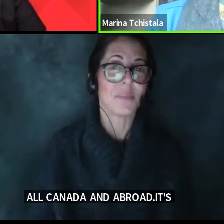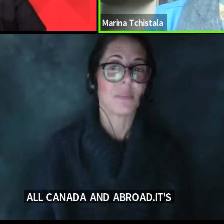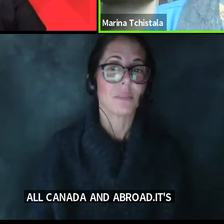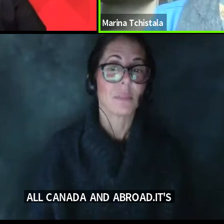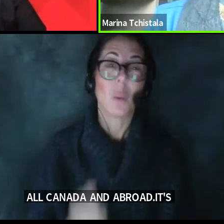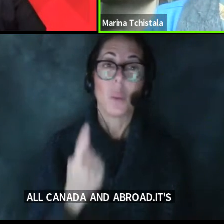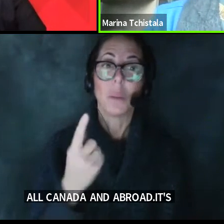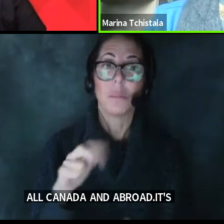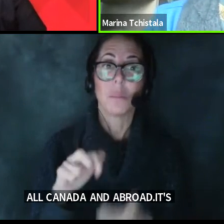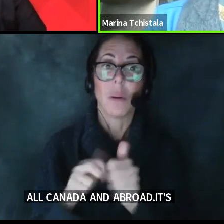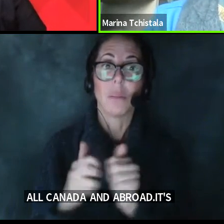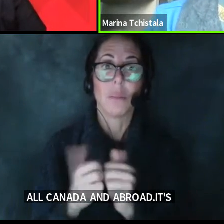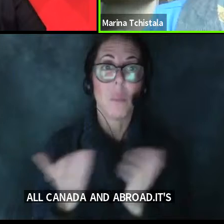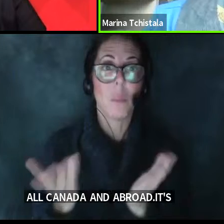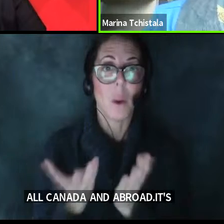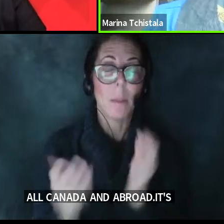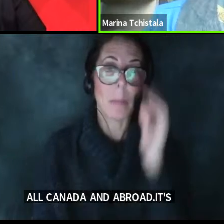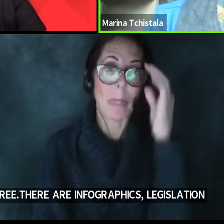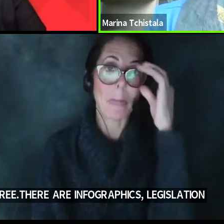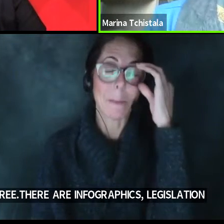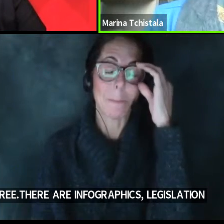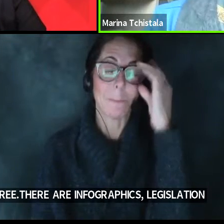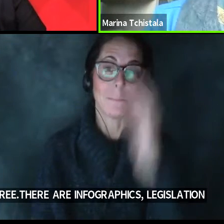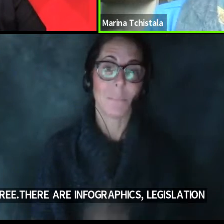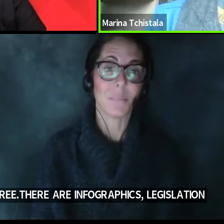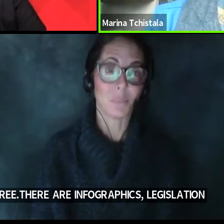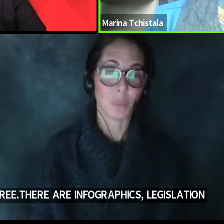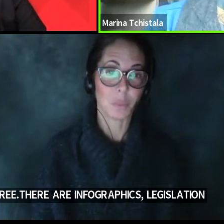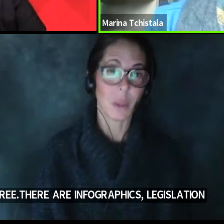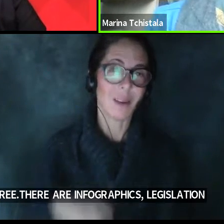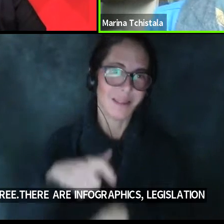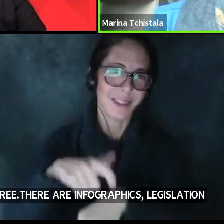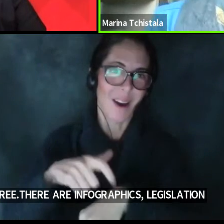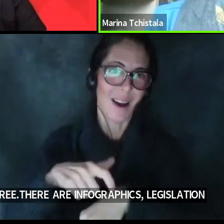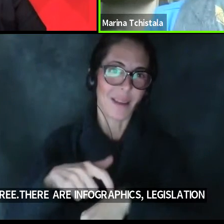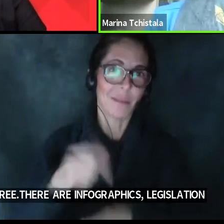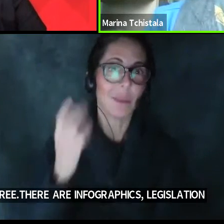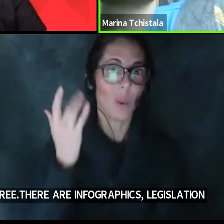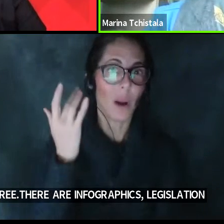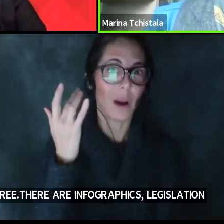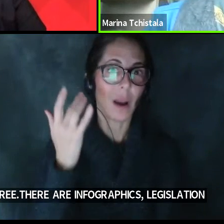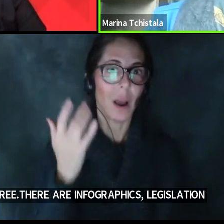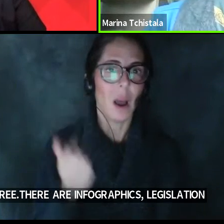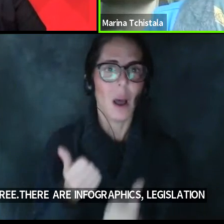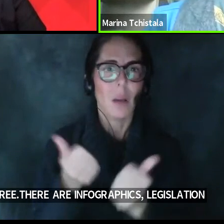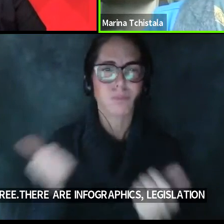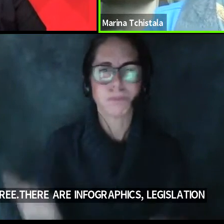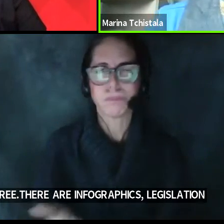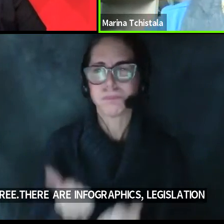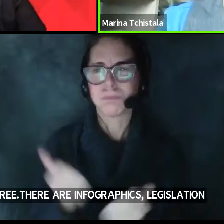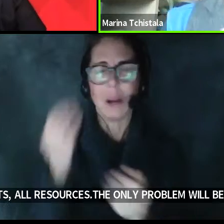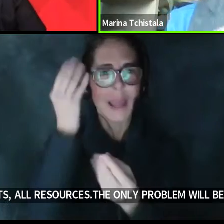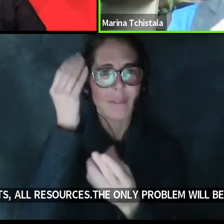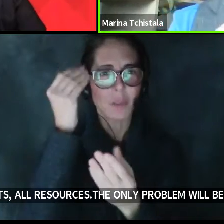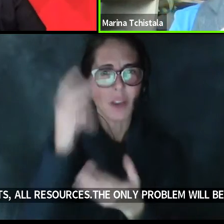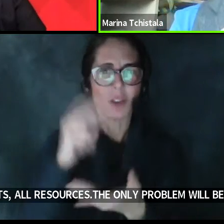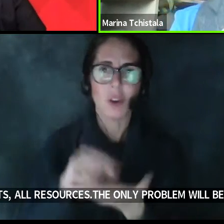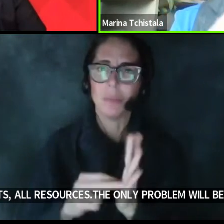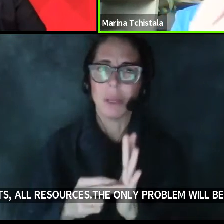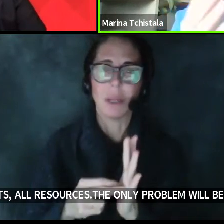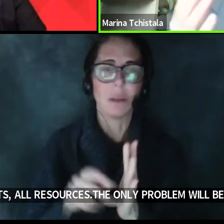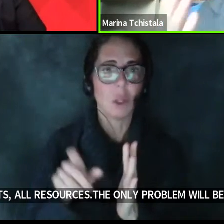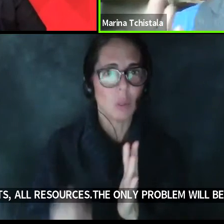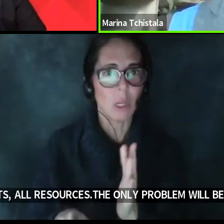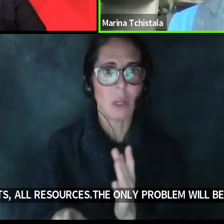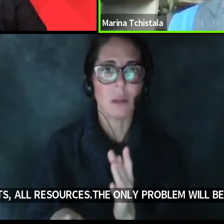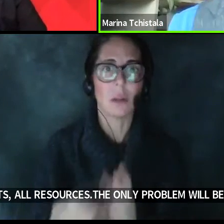be time needed, because there is so much information that you need time to go through multiple tabs,